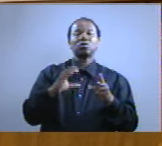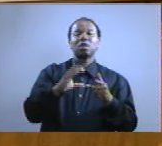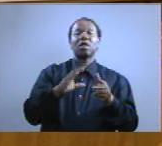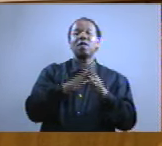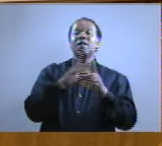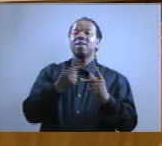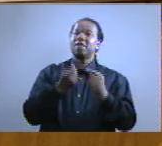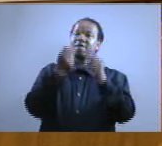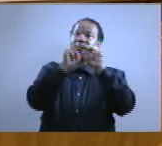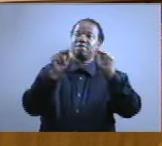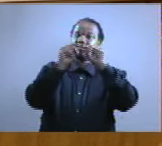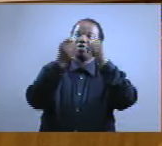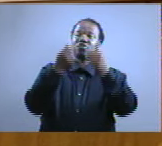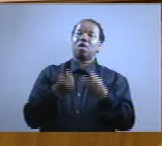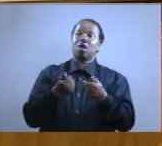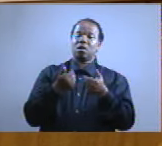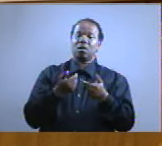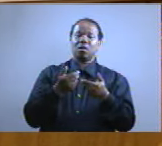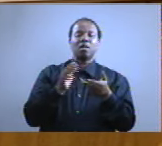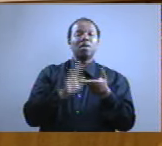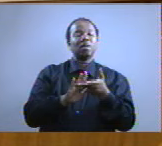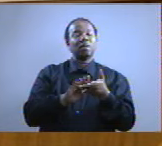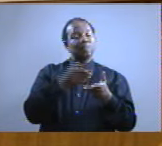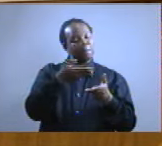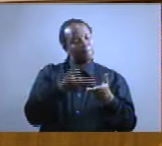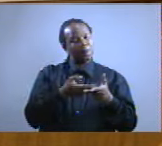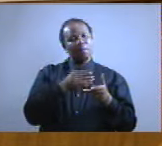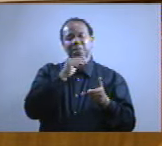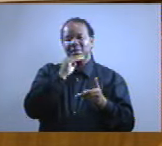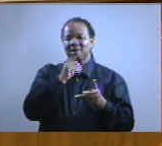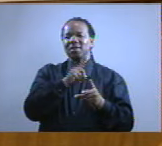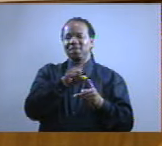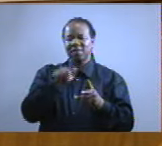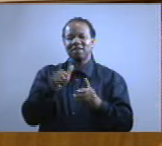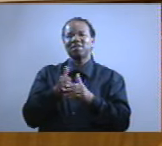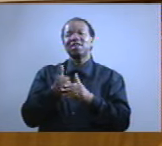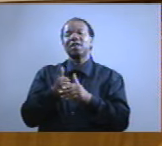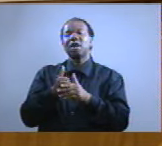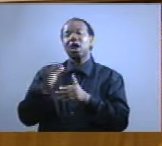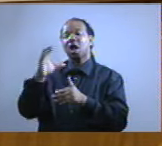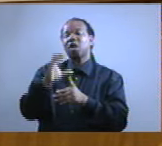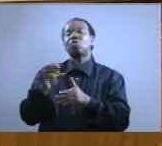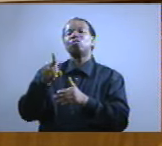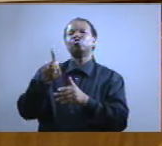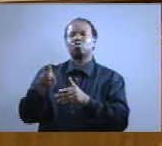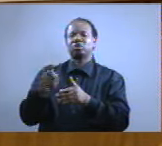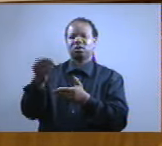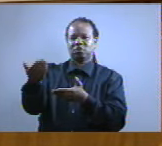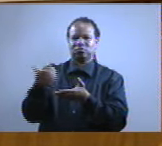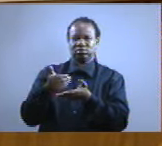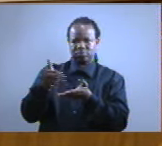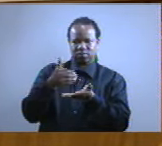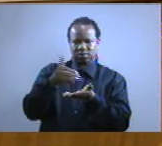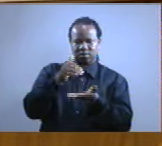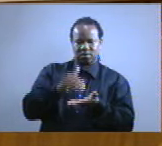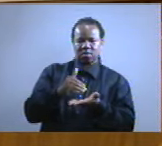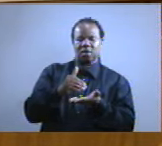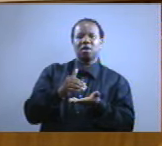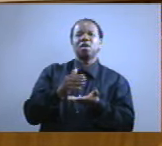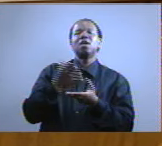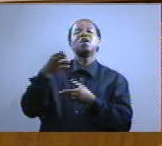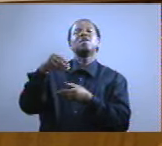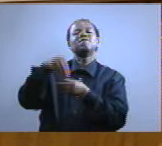role, which this bill deals with, which involves the collection of correct customs duties, which, for example, involves